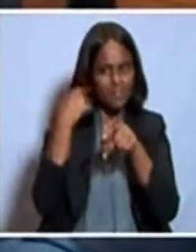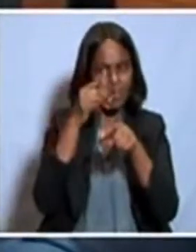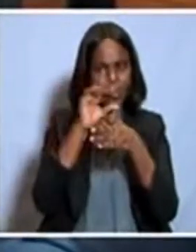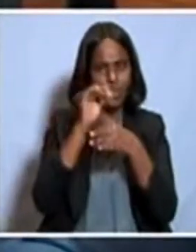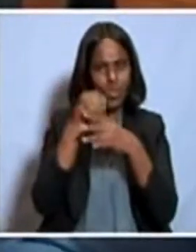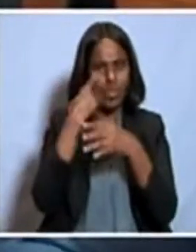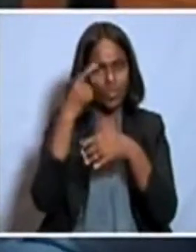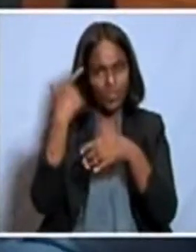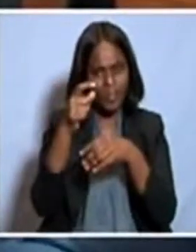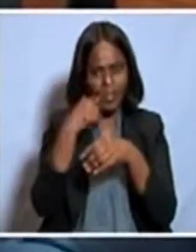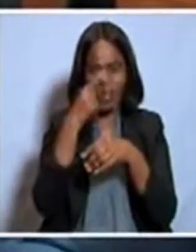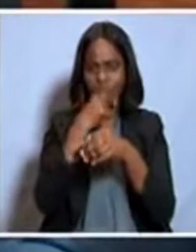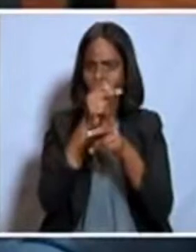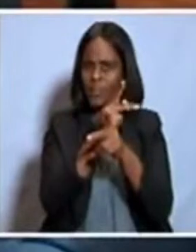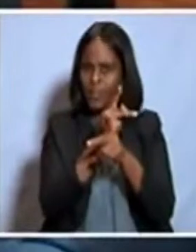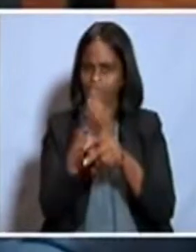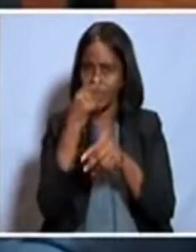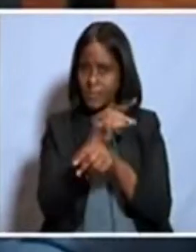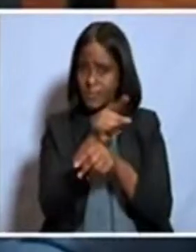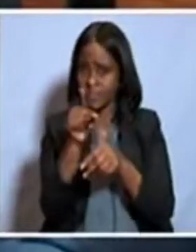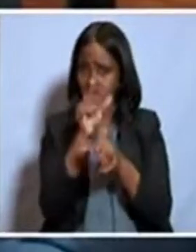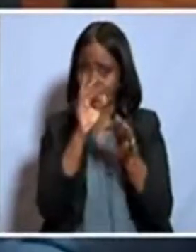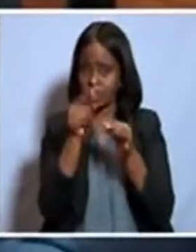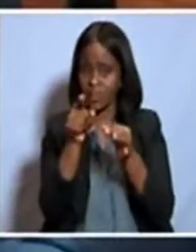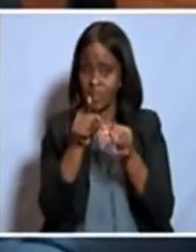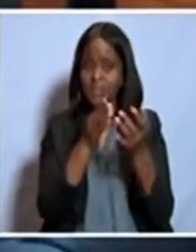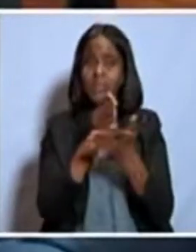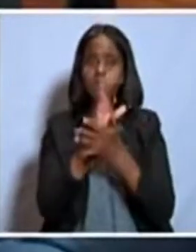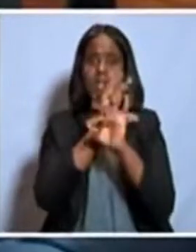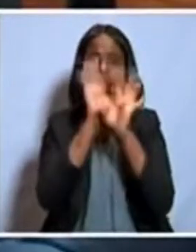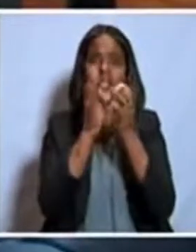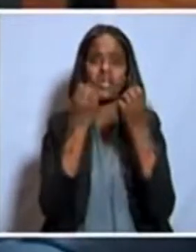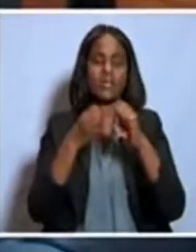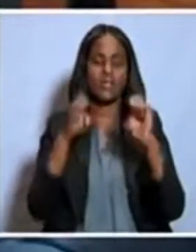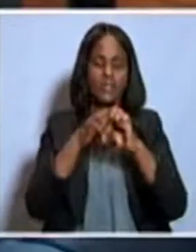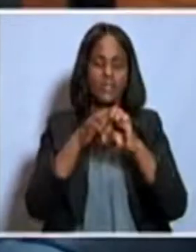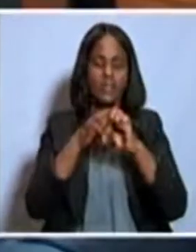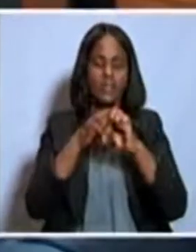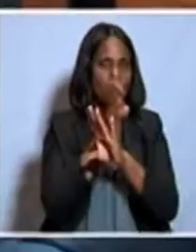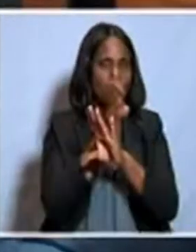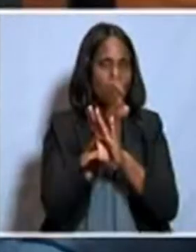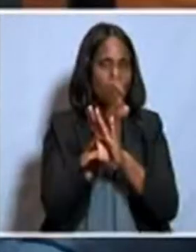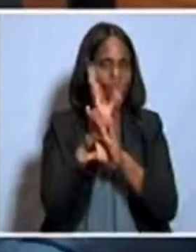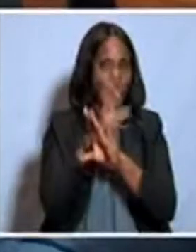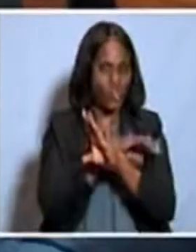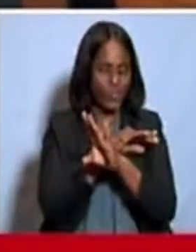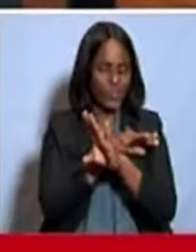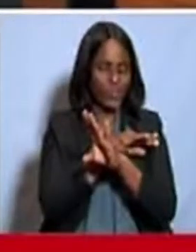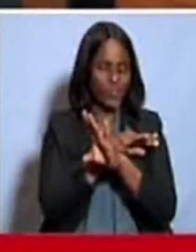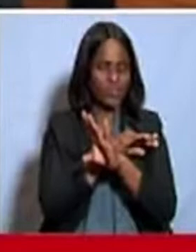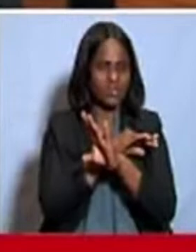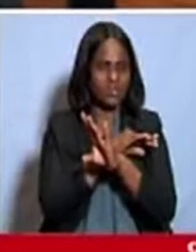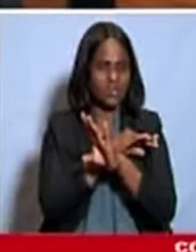that were handling these, if this was corrected even earlier on?